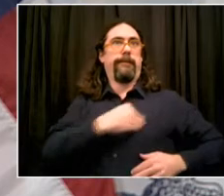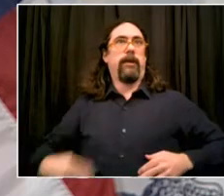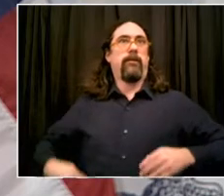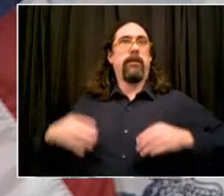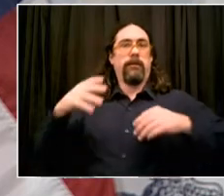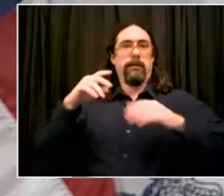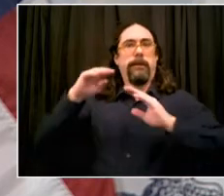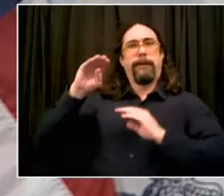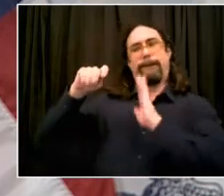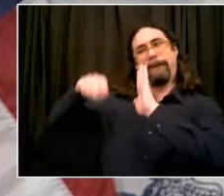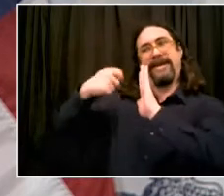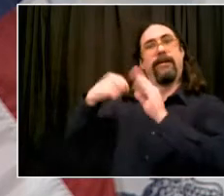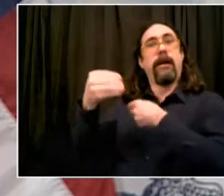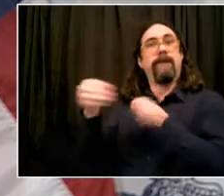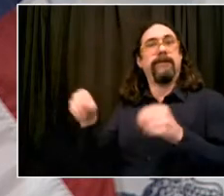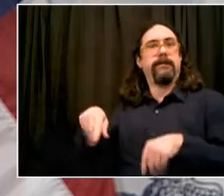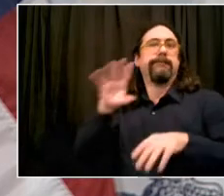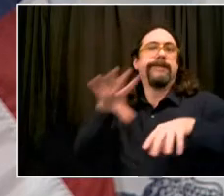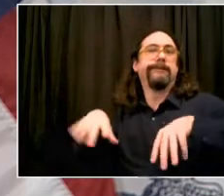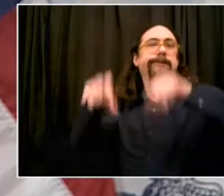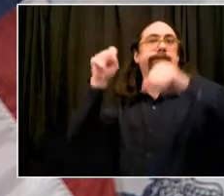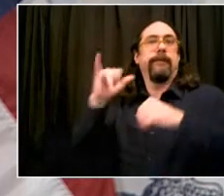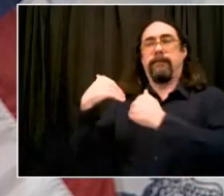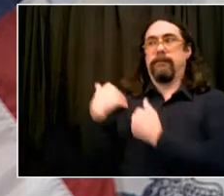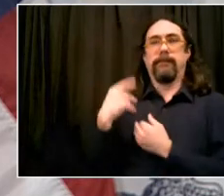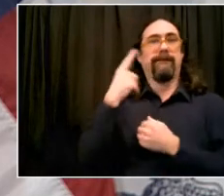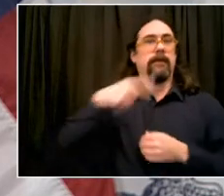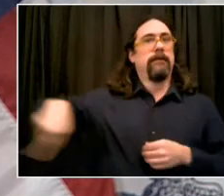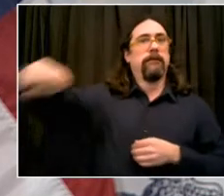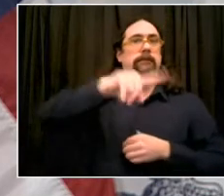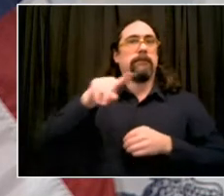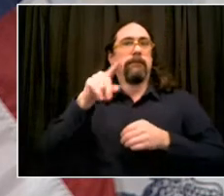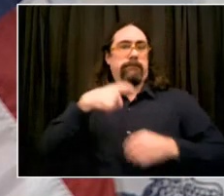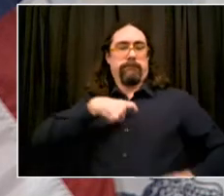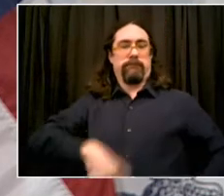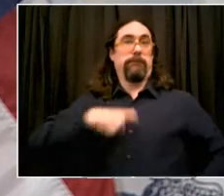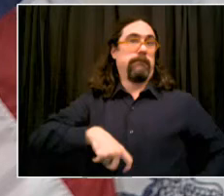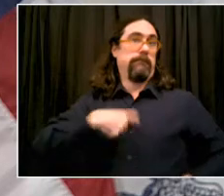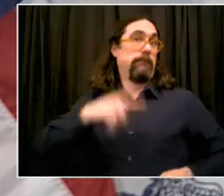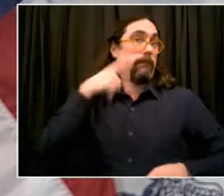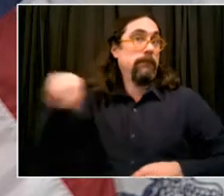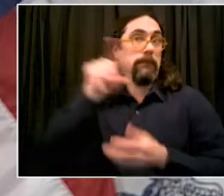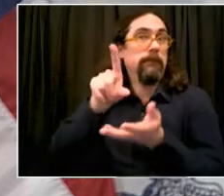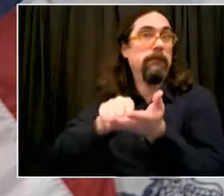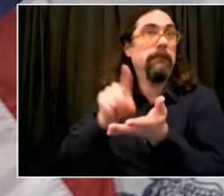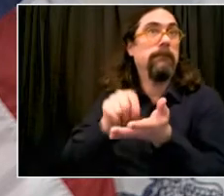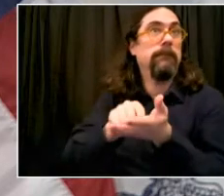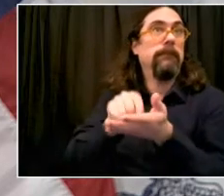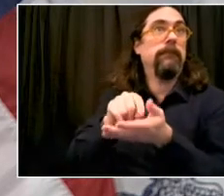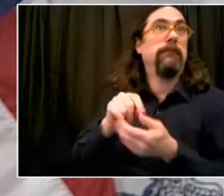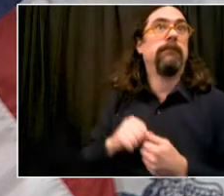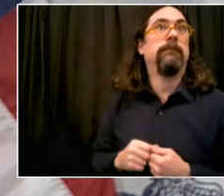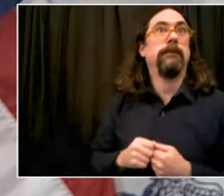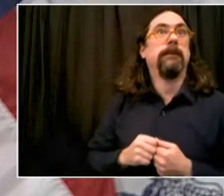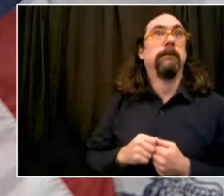it's important as new journalists come on the scene that they get those credentials quickly and we do it the right way. So given that the